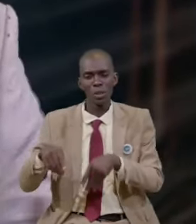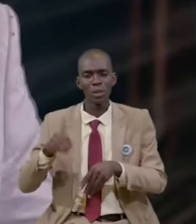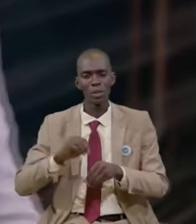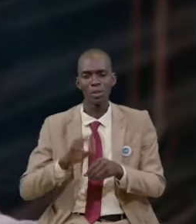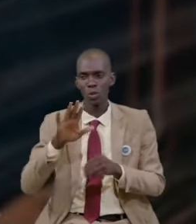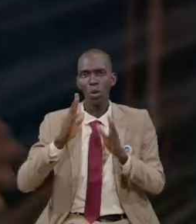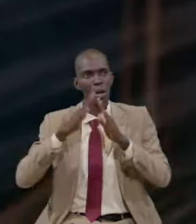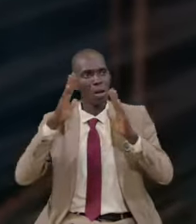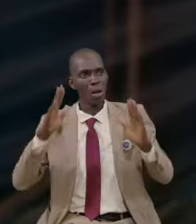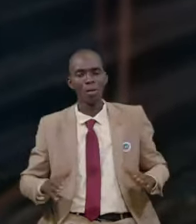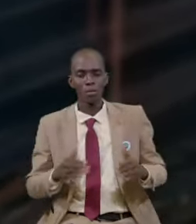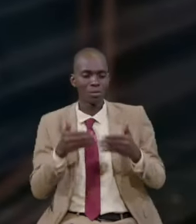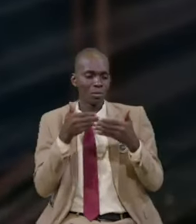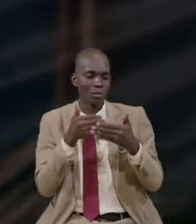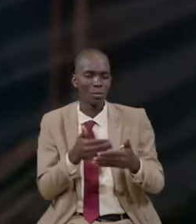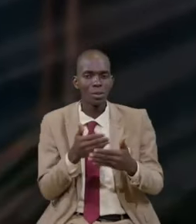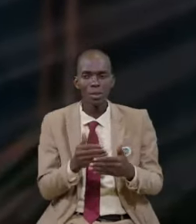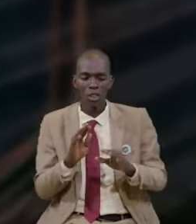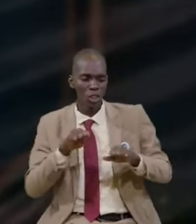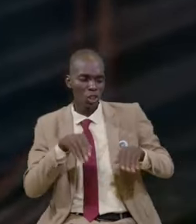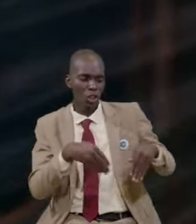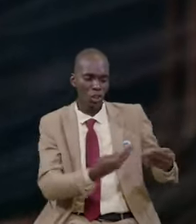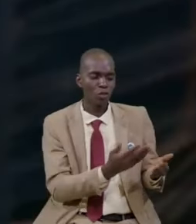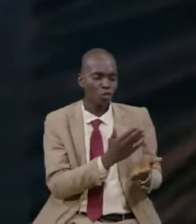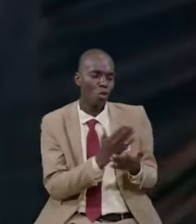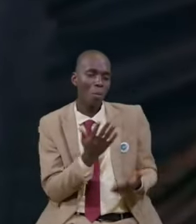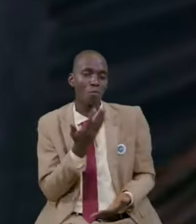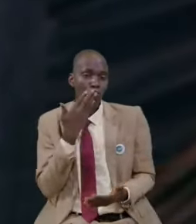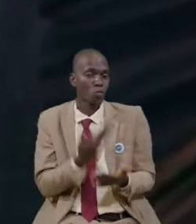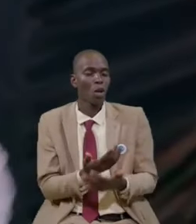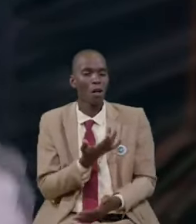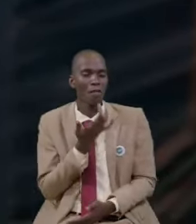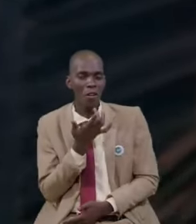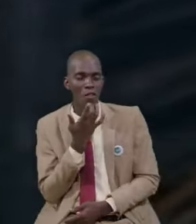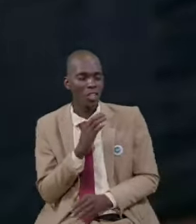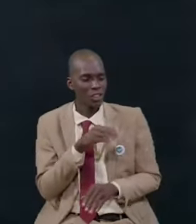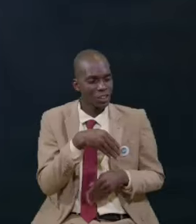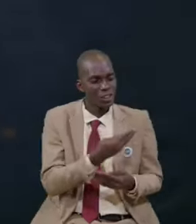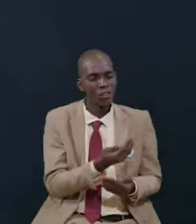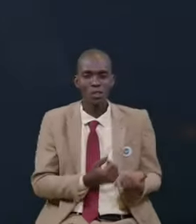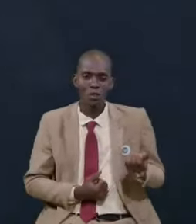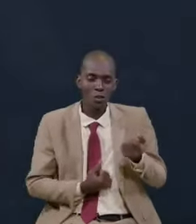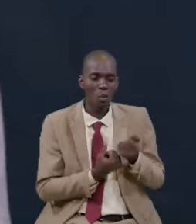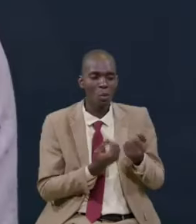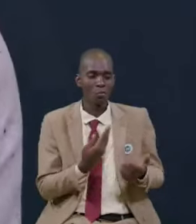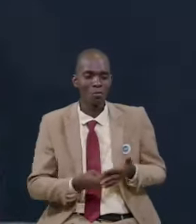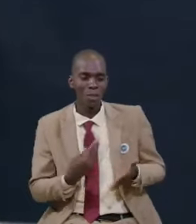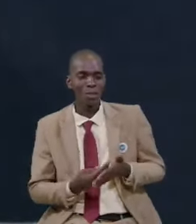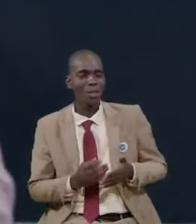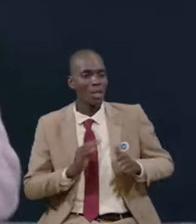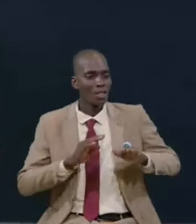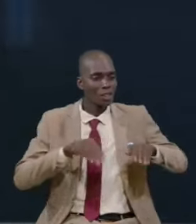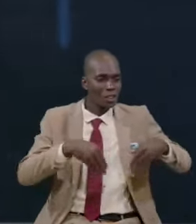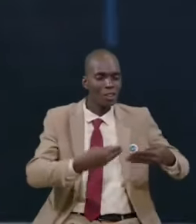house, give you some favor, and he's been giving you finance, and he's been giving you this and that. Now you